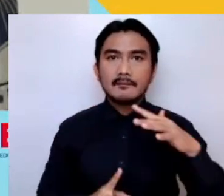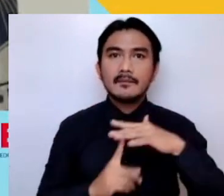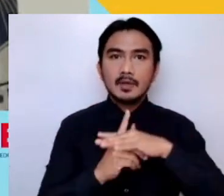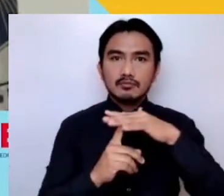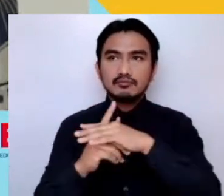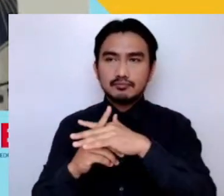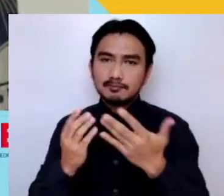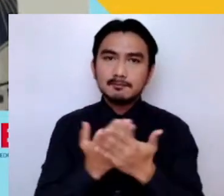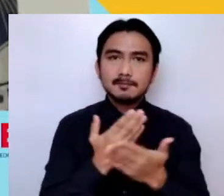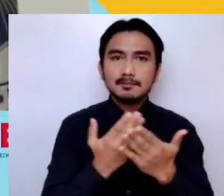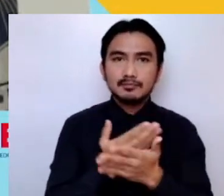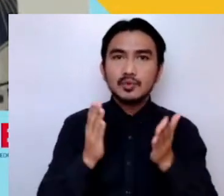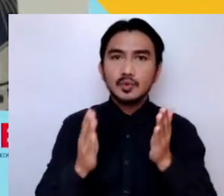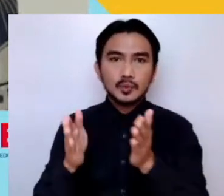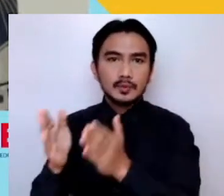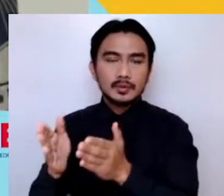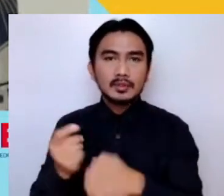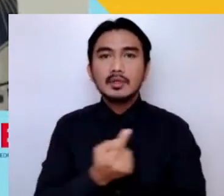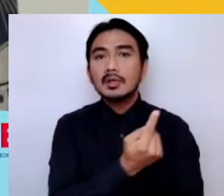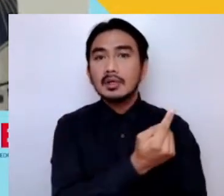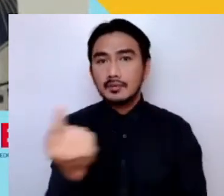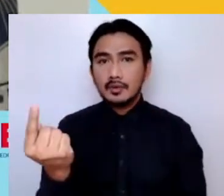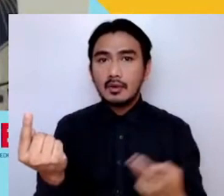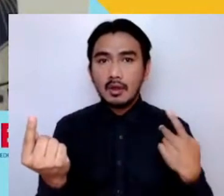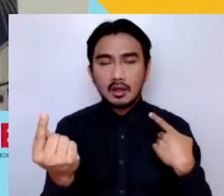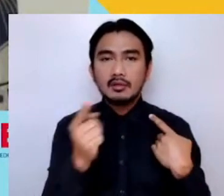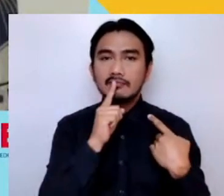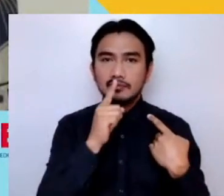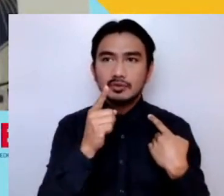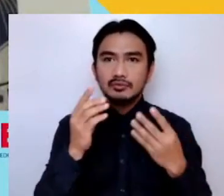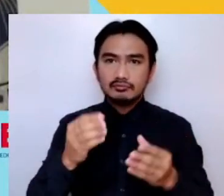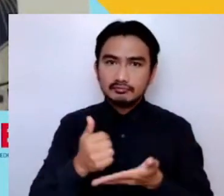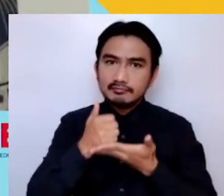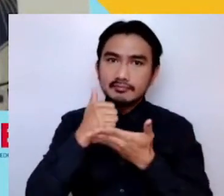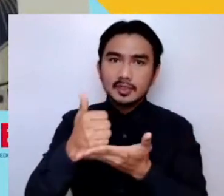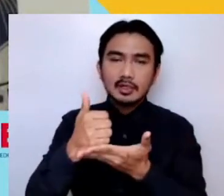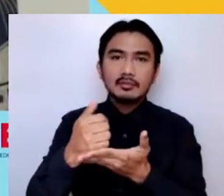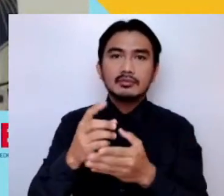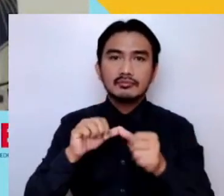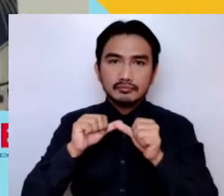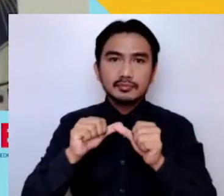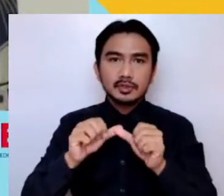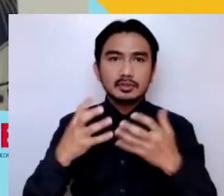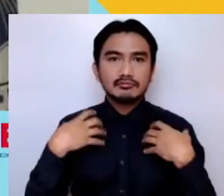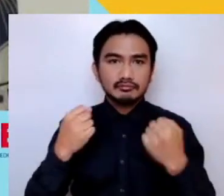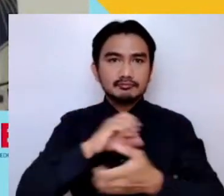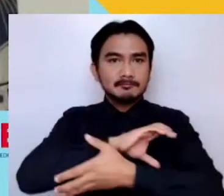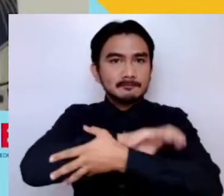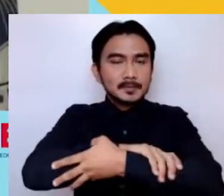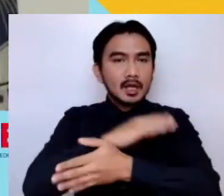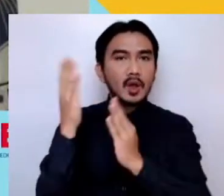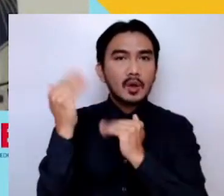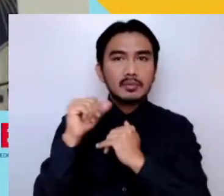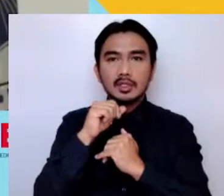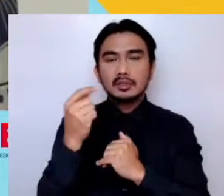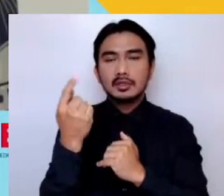before. Everyone here has been a source of strength and hope during these trying times, not just for